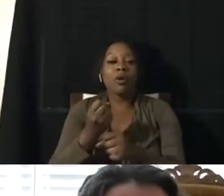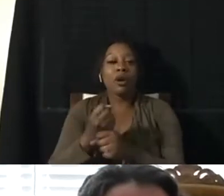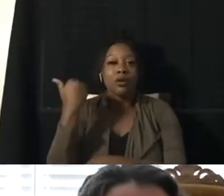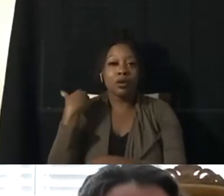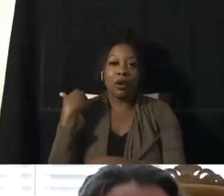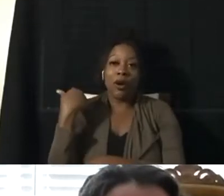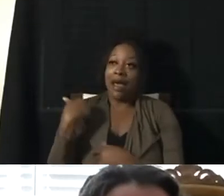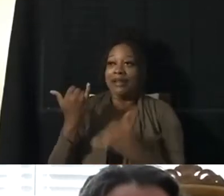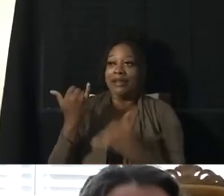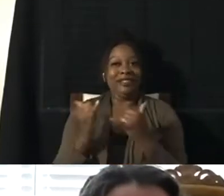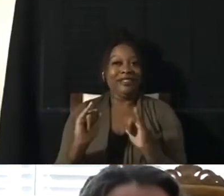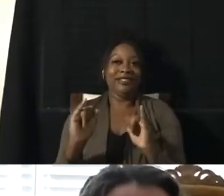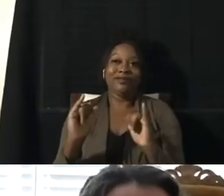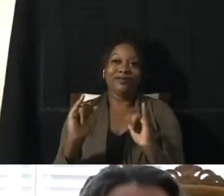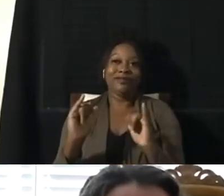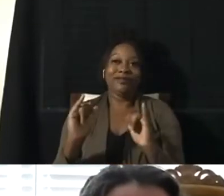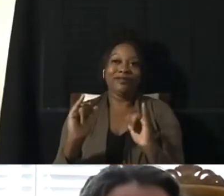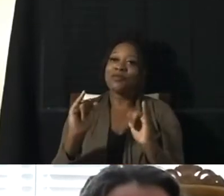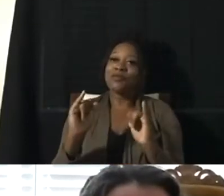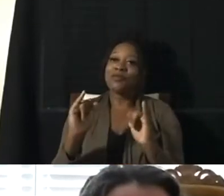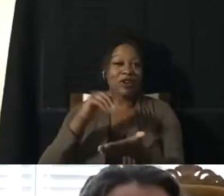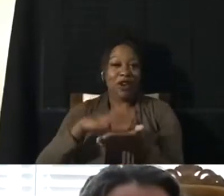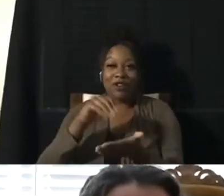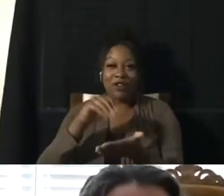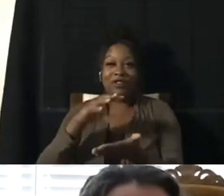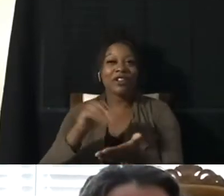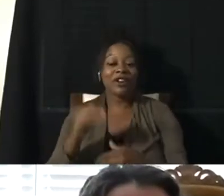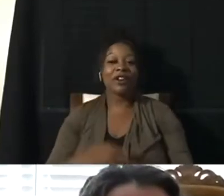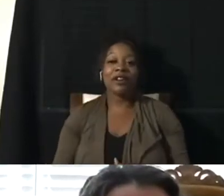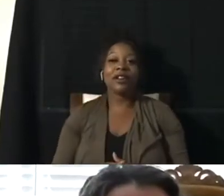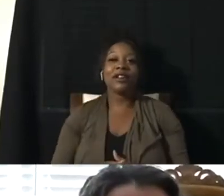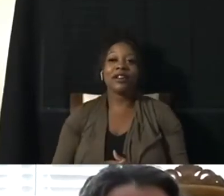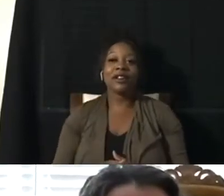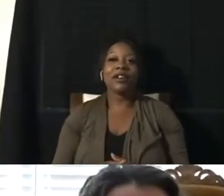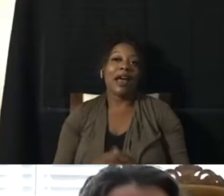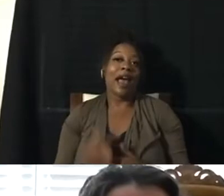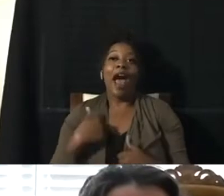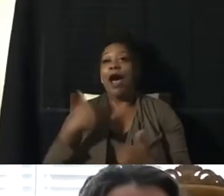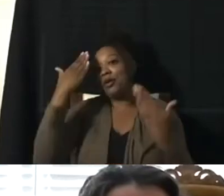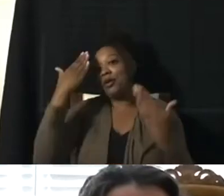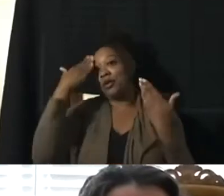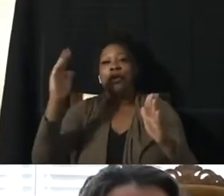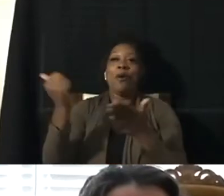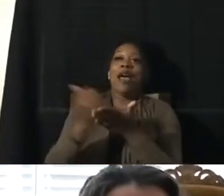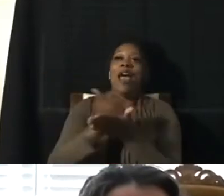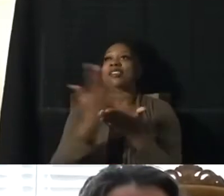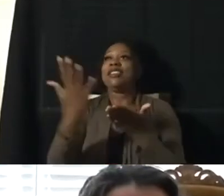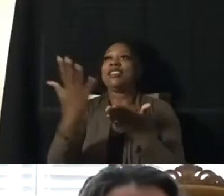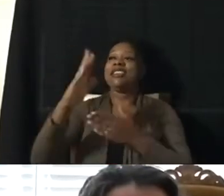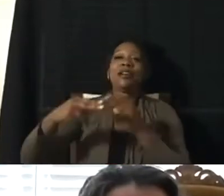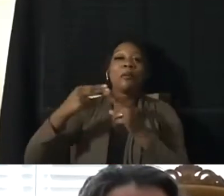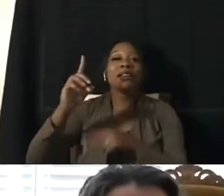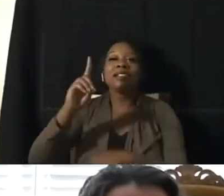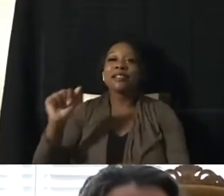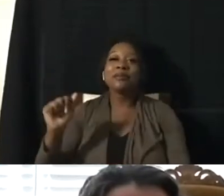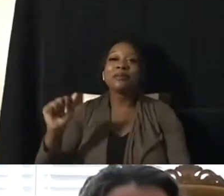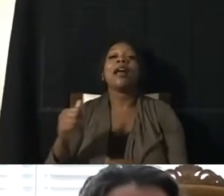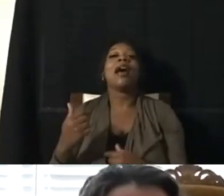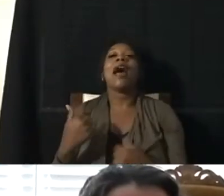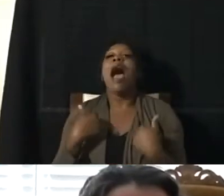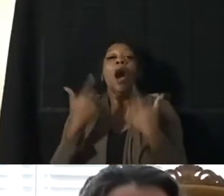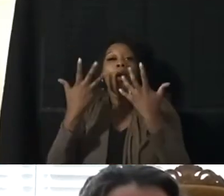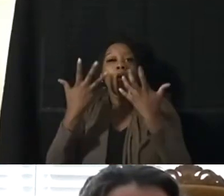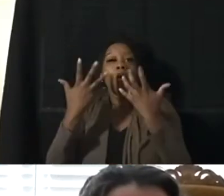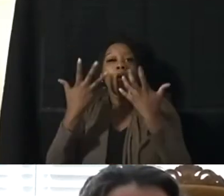bit, learning. And so, I don't know everything about disabilities, and I want to be a good advocate. And I